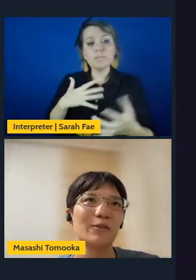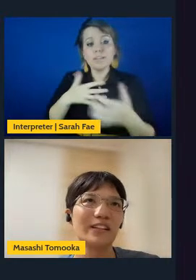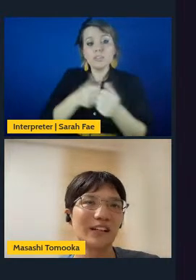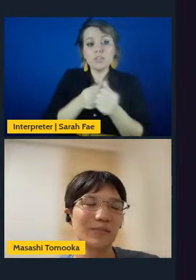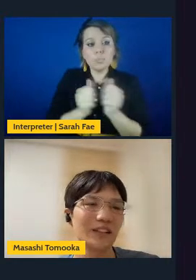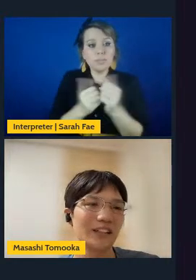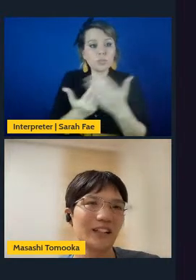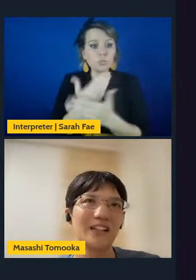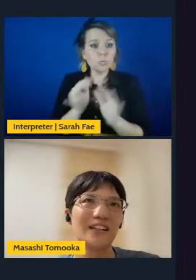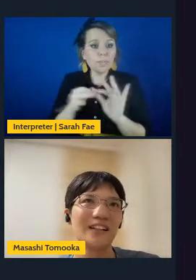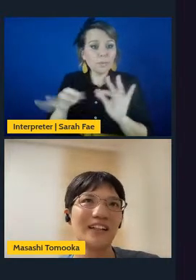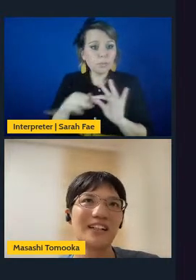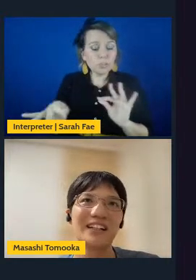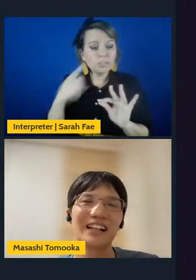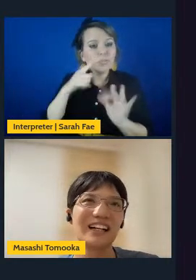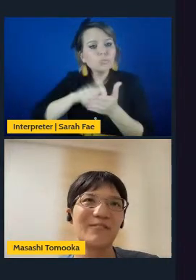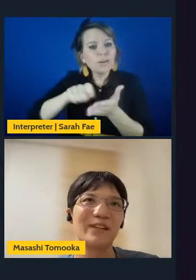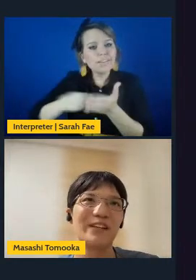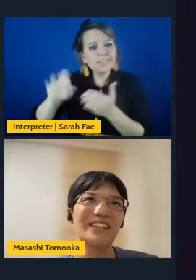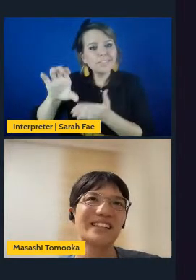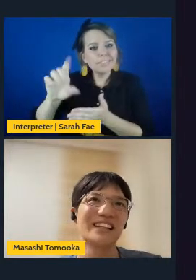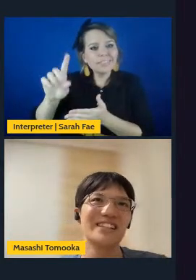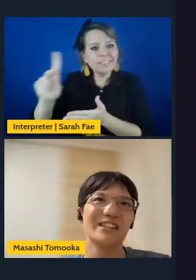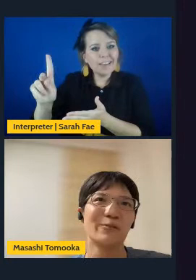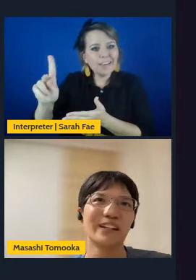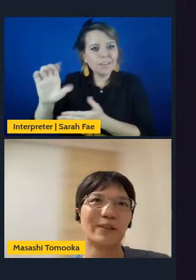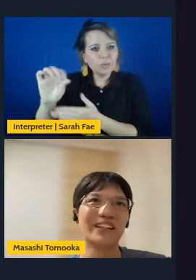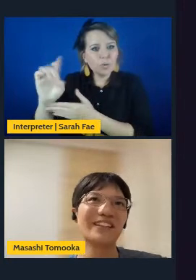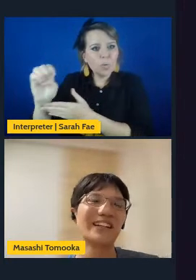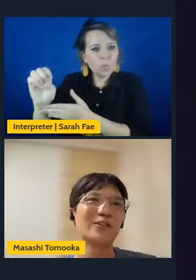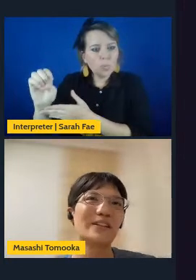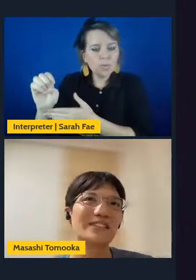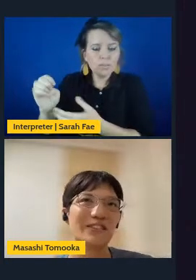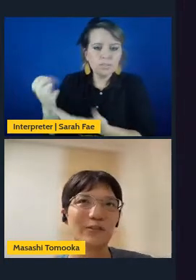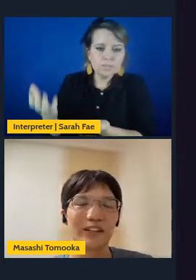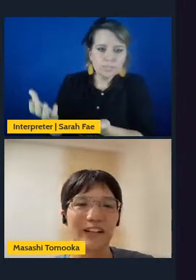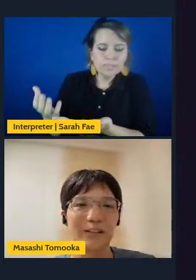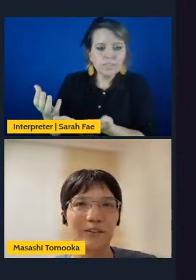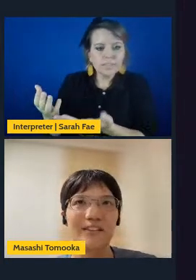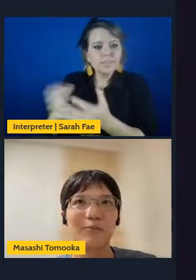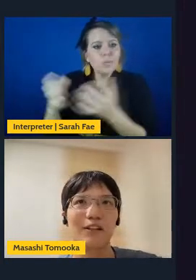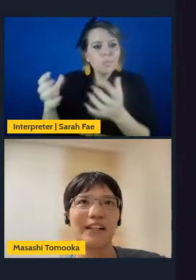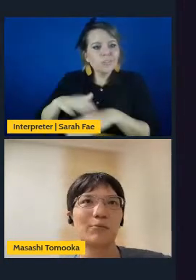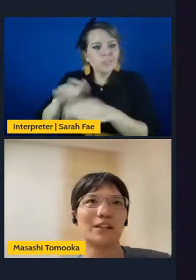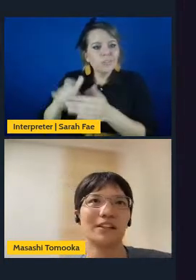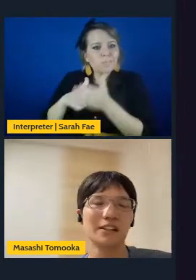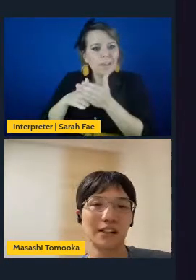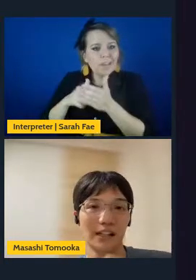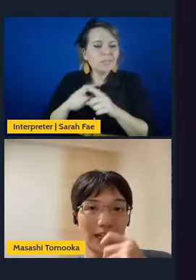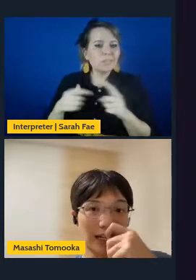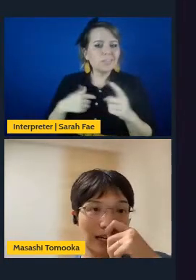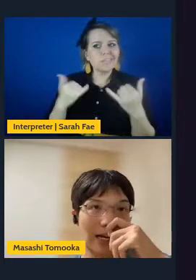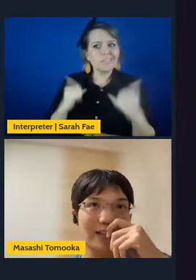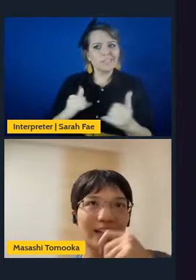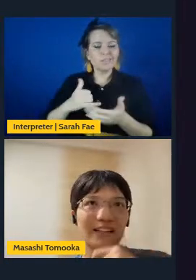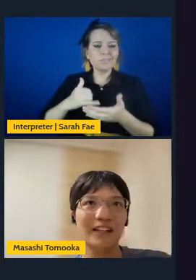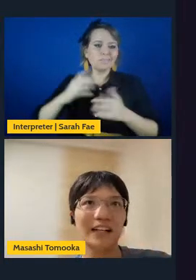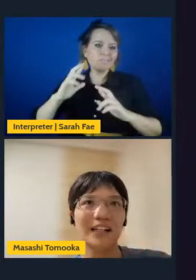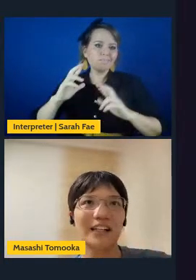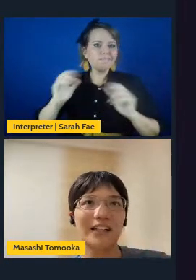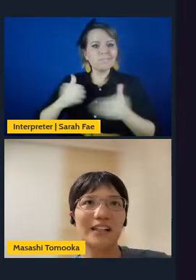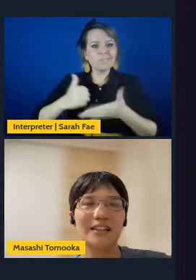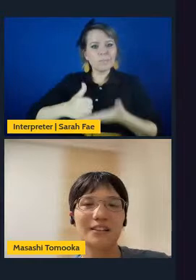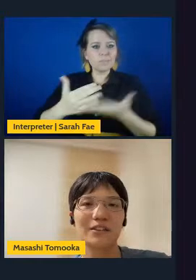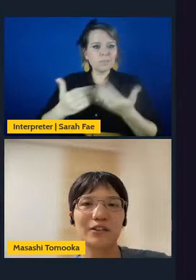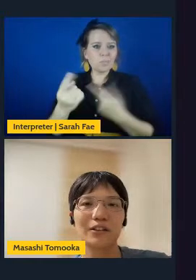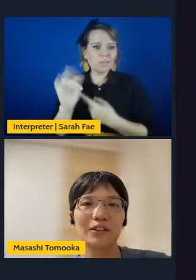code every time. Maybe it's a niche demand, but I hope this tool will help someone like me. You can